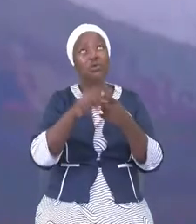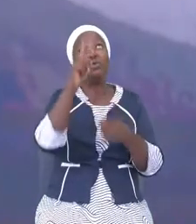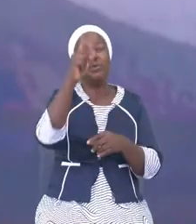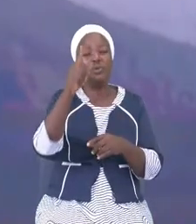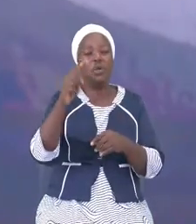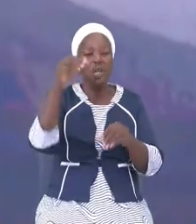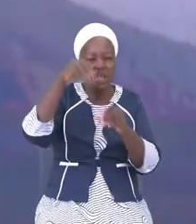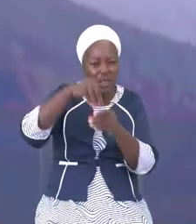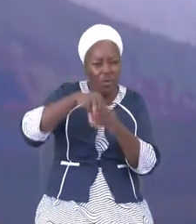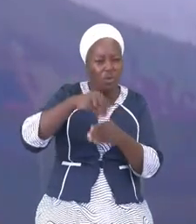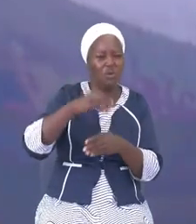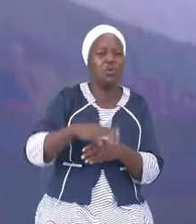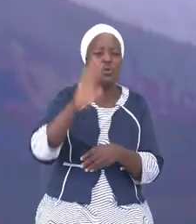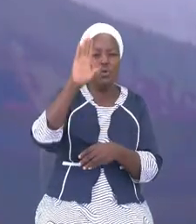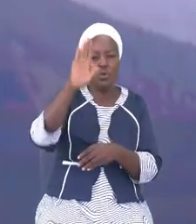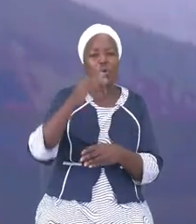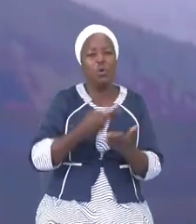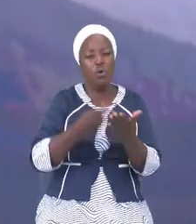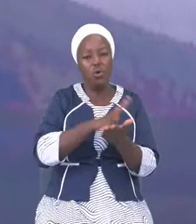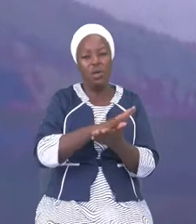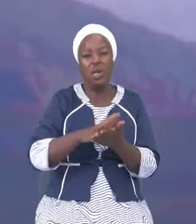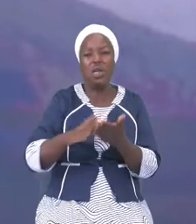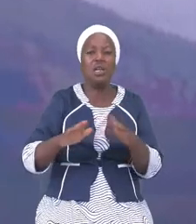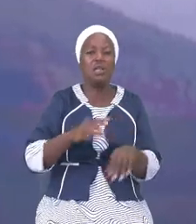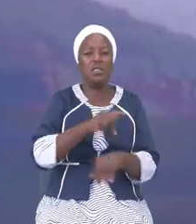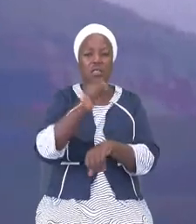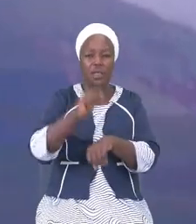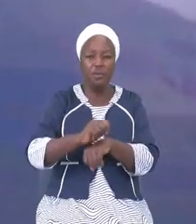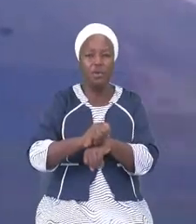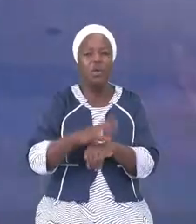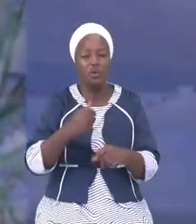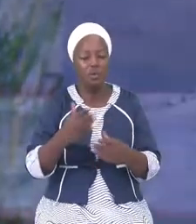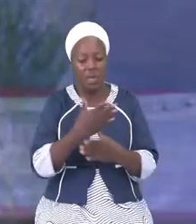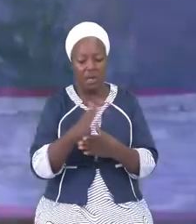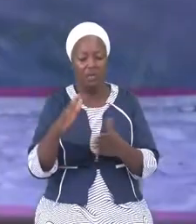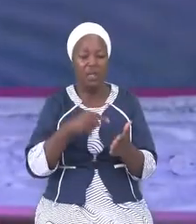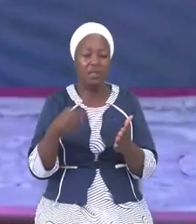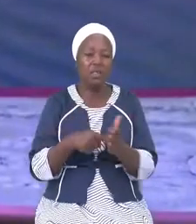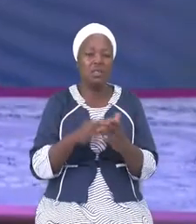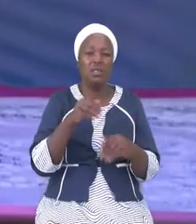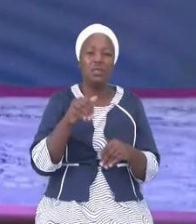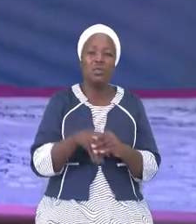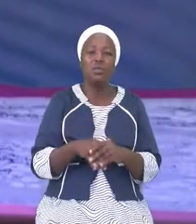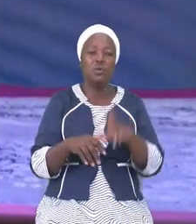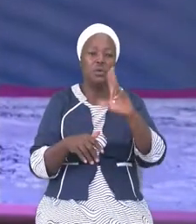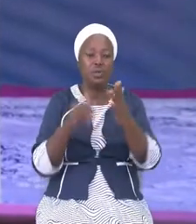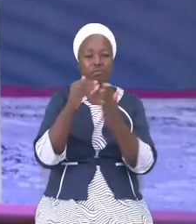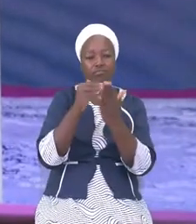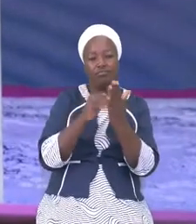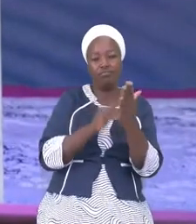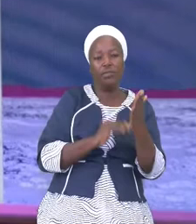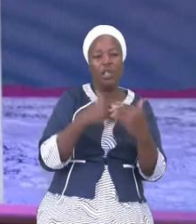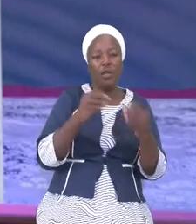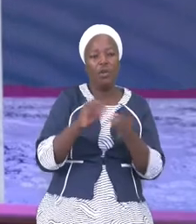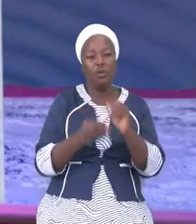into thine holy temple. We're dividing this part to three sections. Number one,